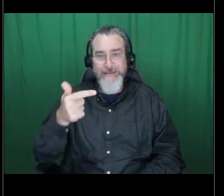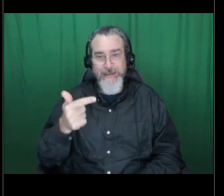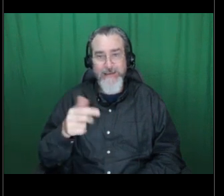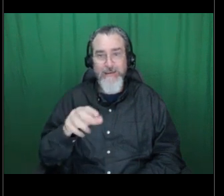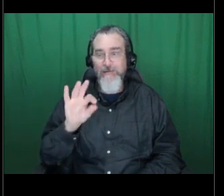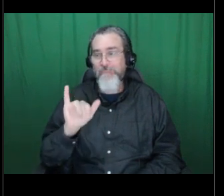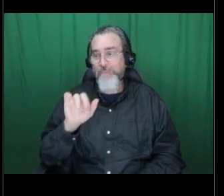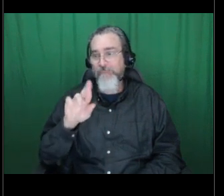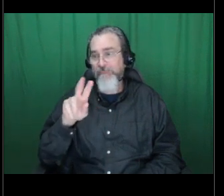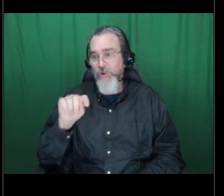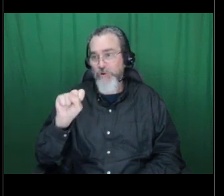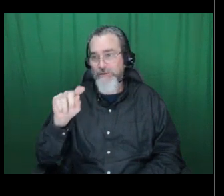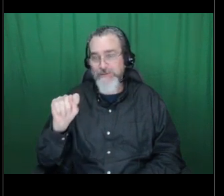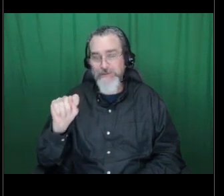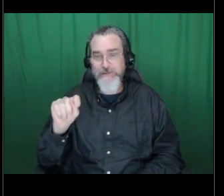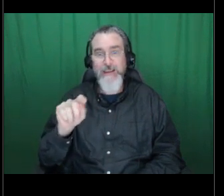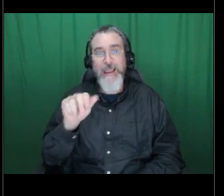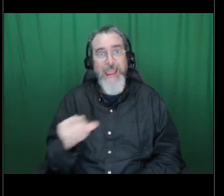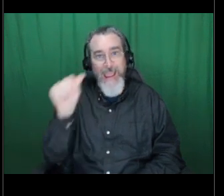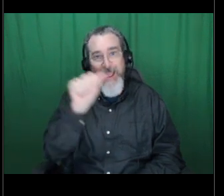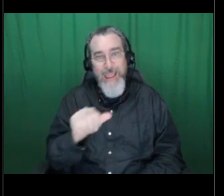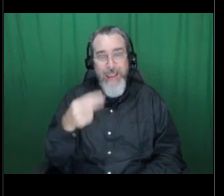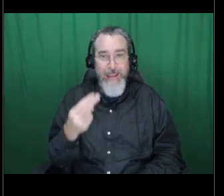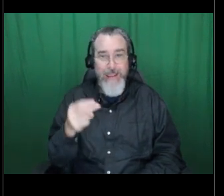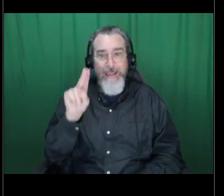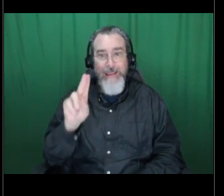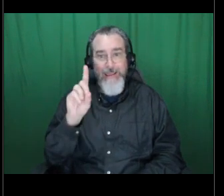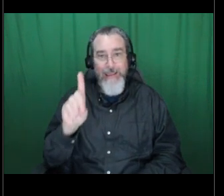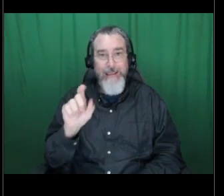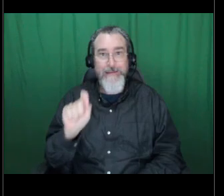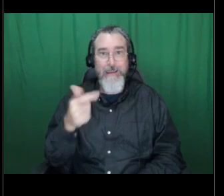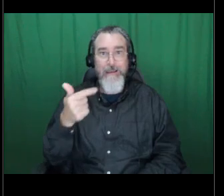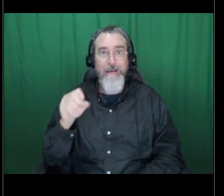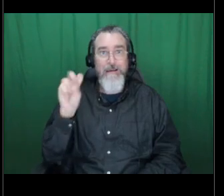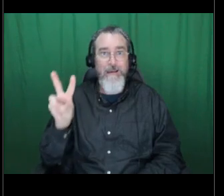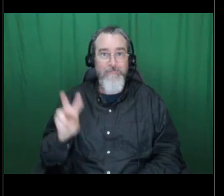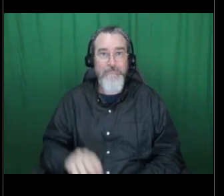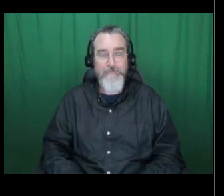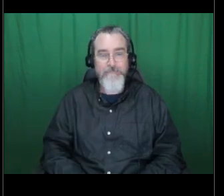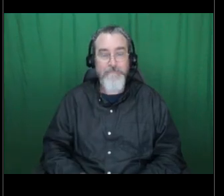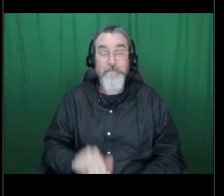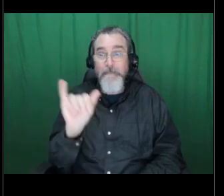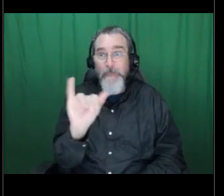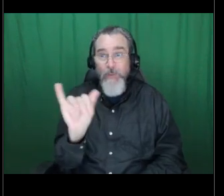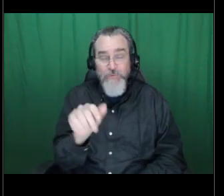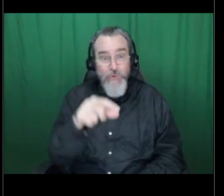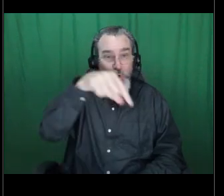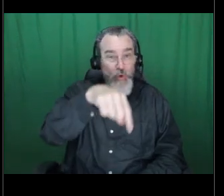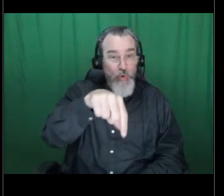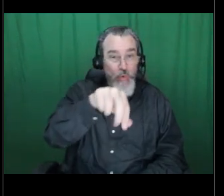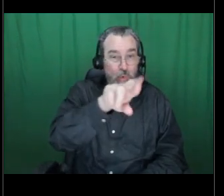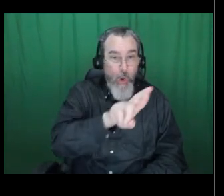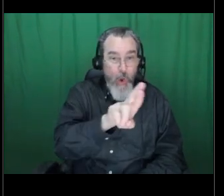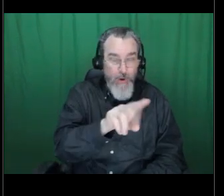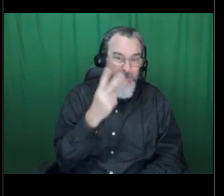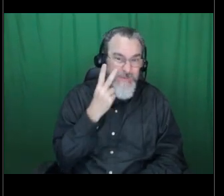fairhousingfirst@hud.gov. You can also scan the QR code you see on your screen, and that will add